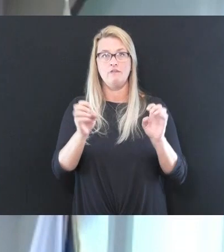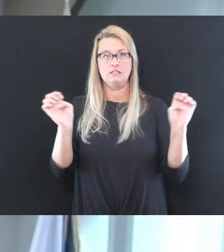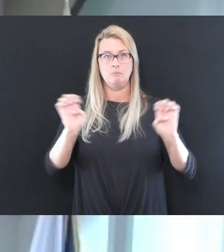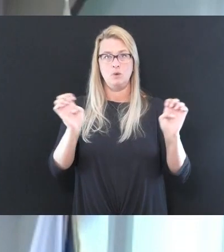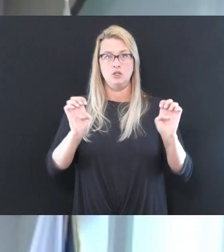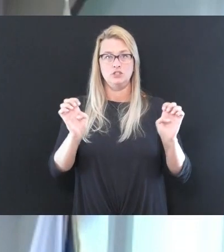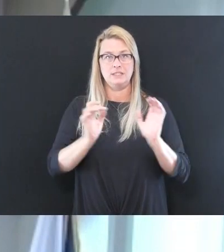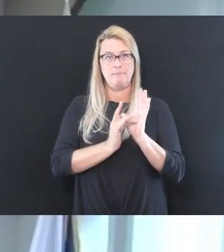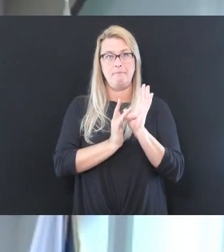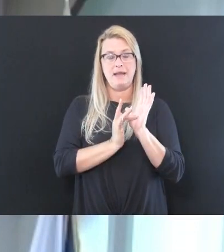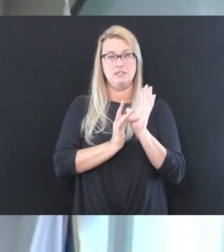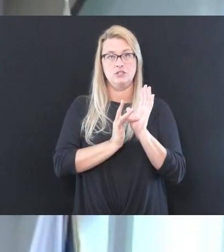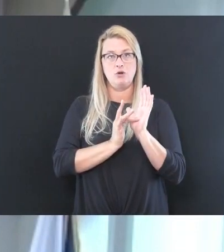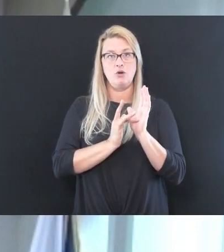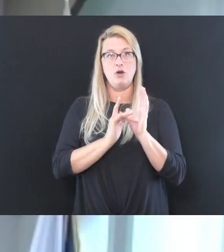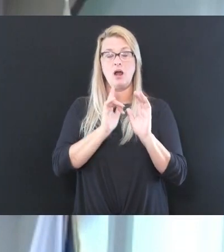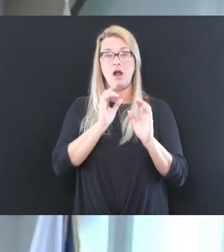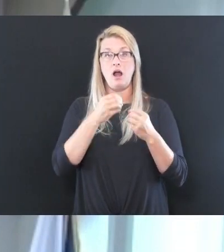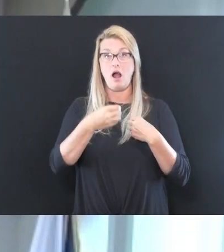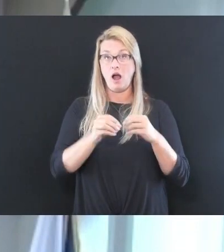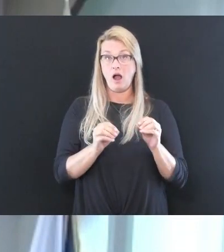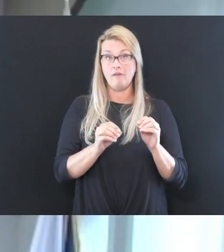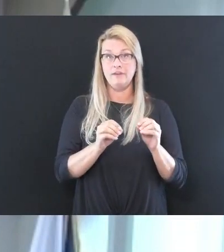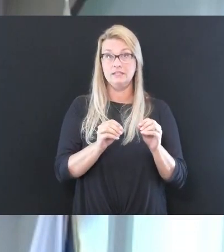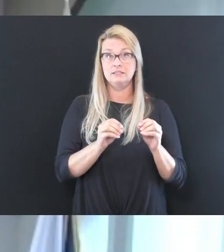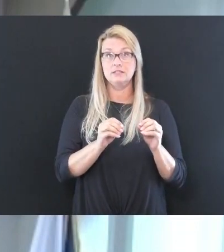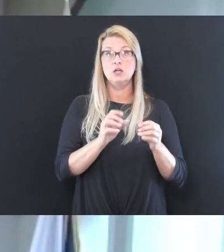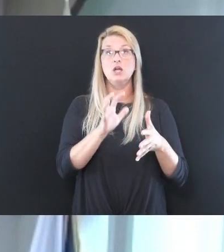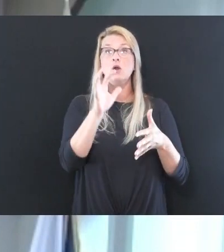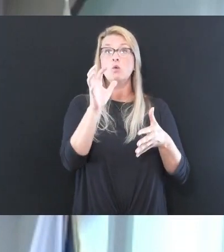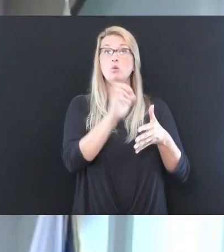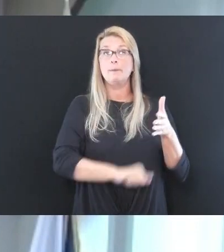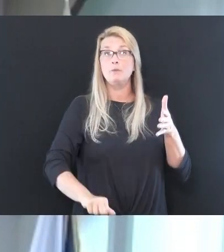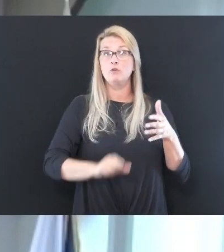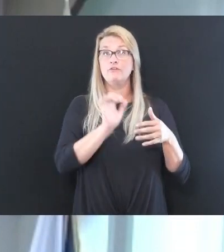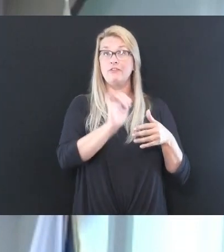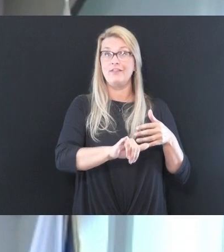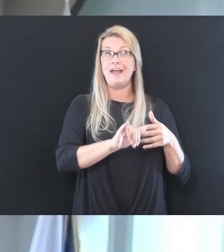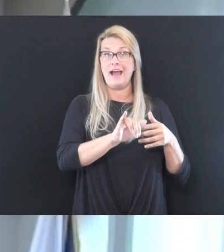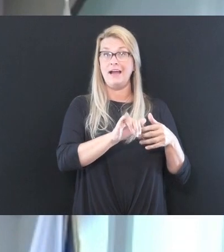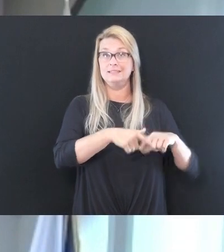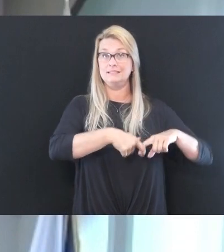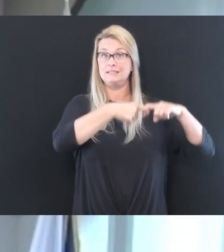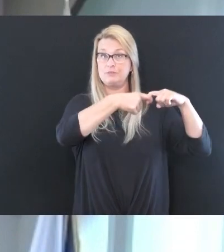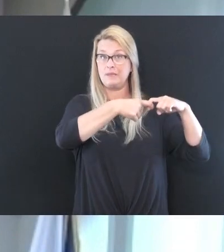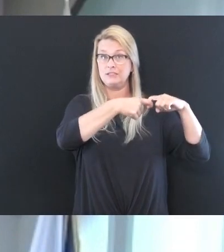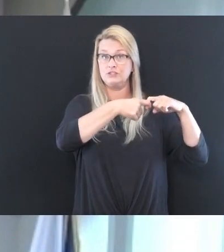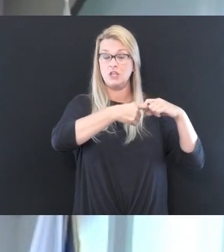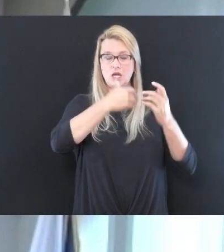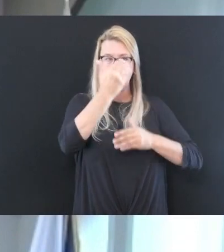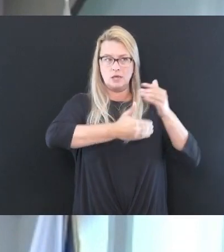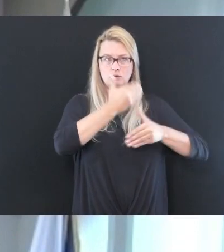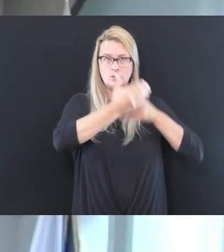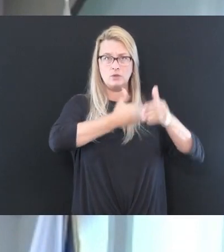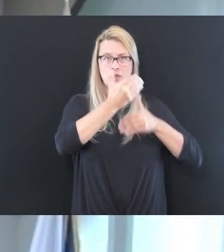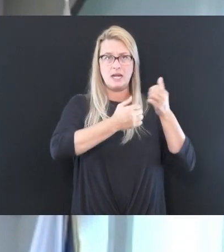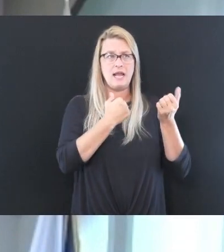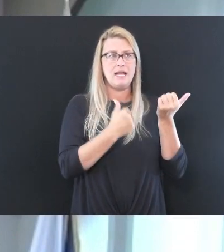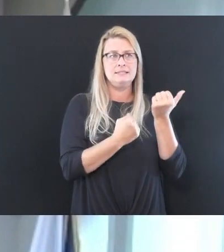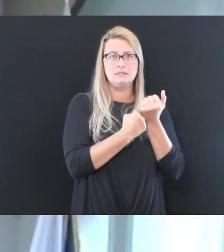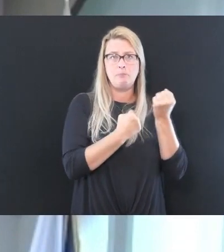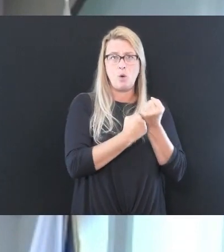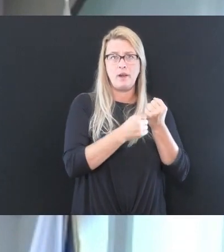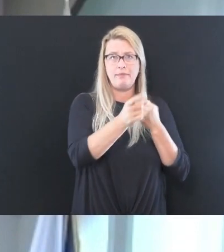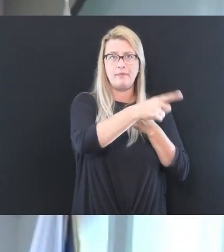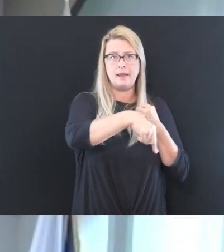Services rescinded that initial memo and will work in an expedited manner with these agencies to assist them in